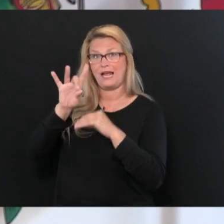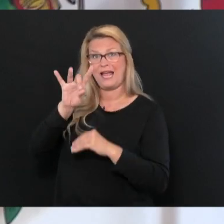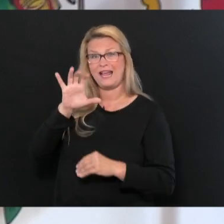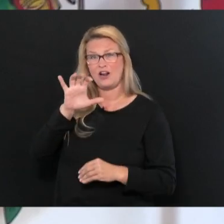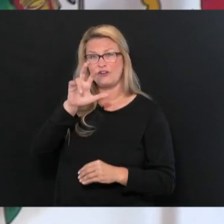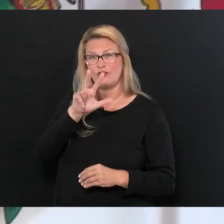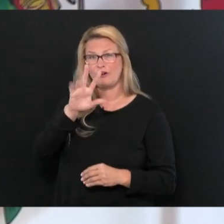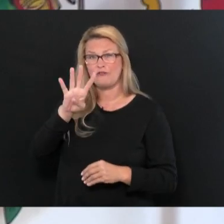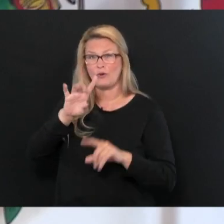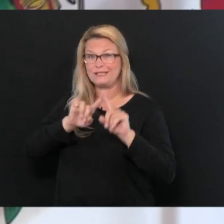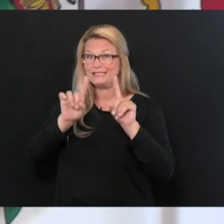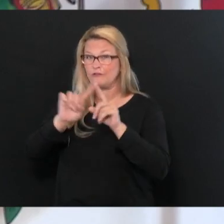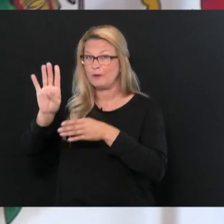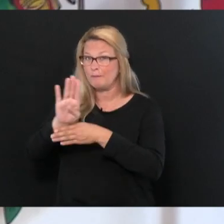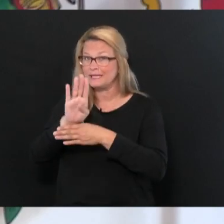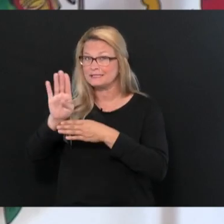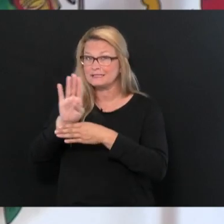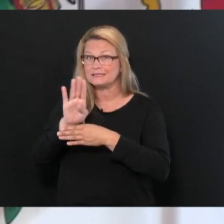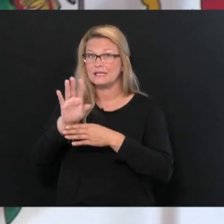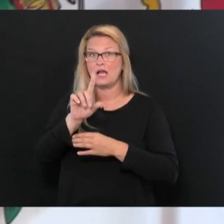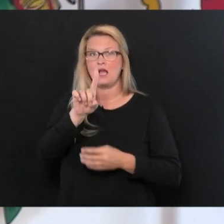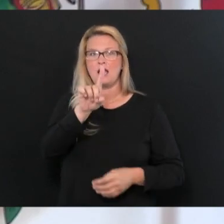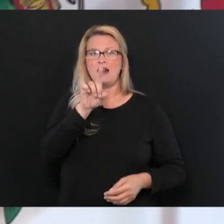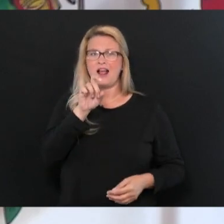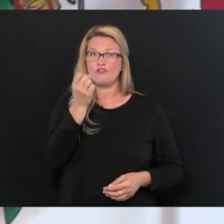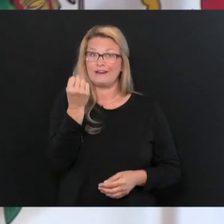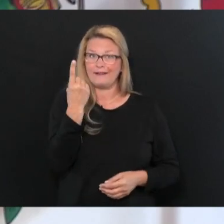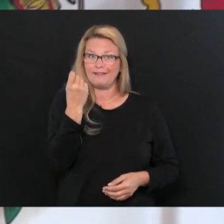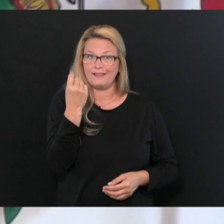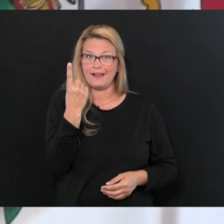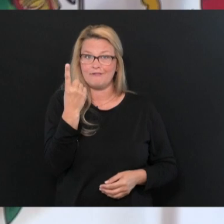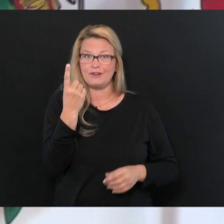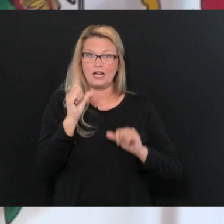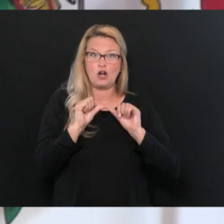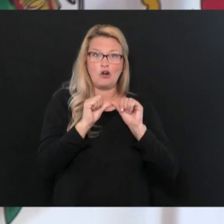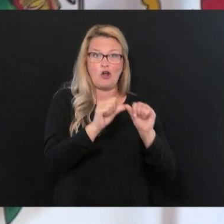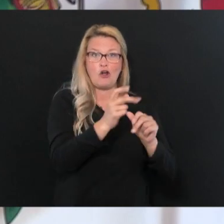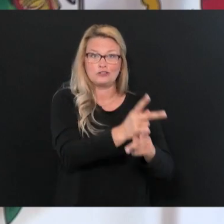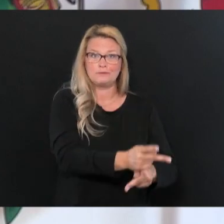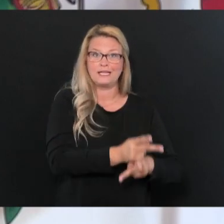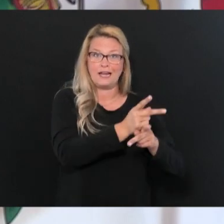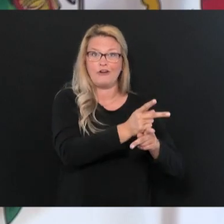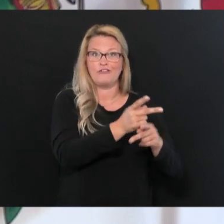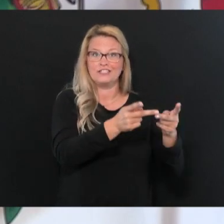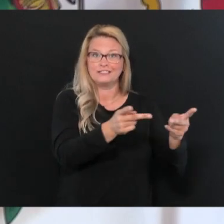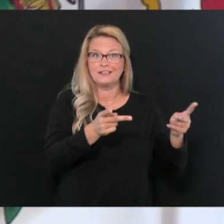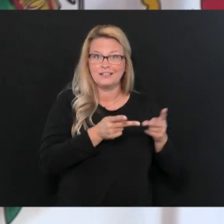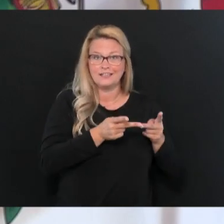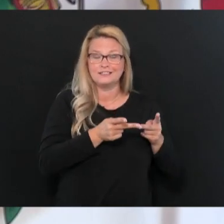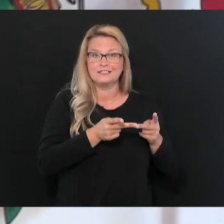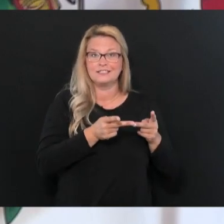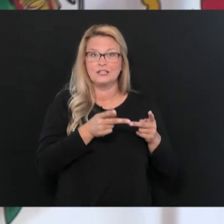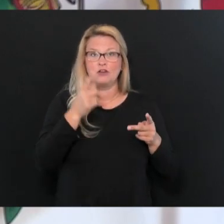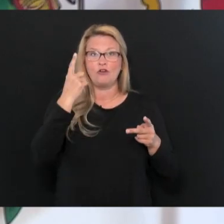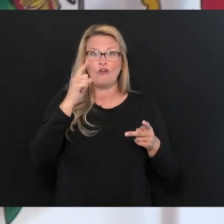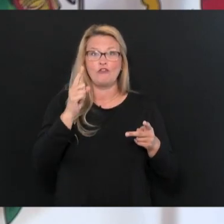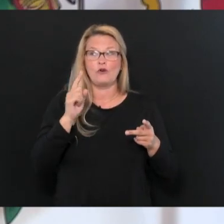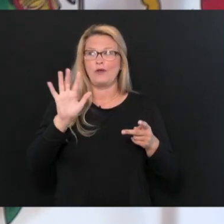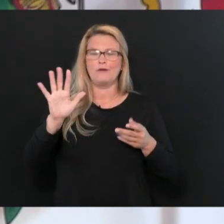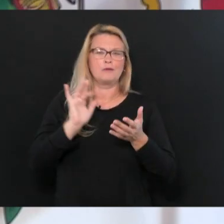834 businesses and 111 long-term care facilities or medical